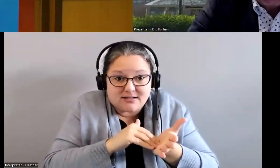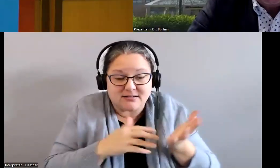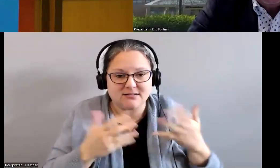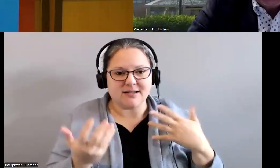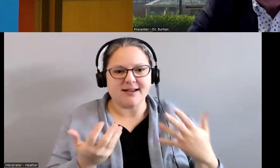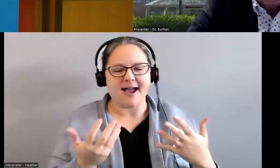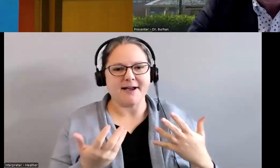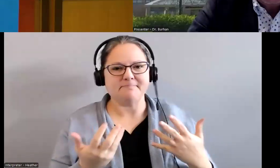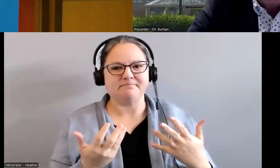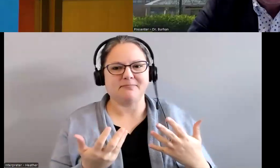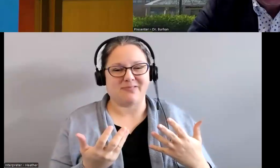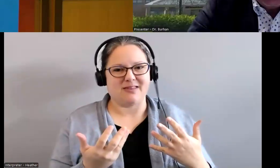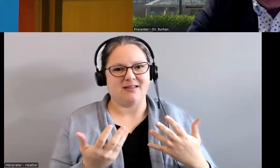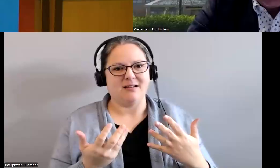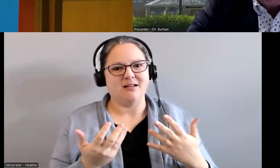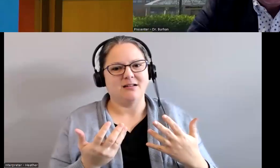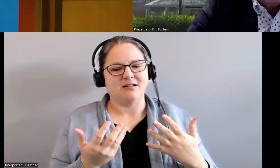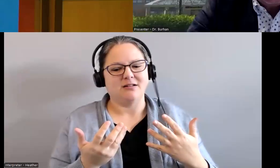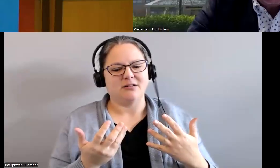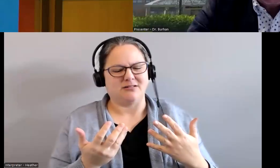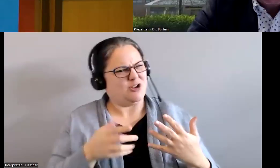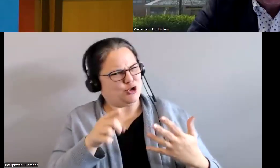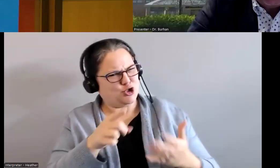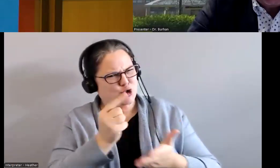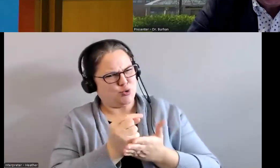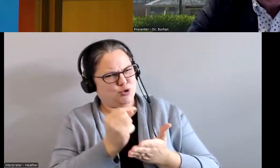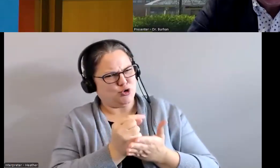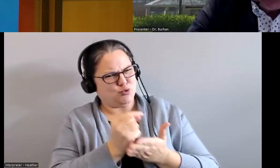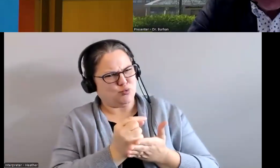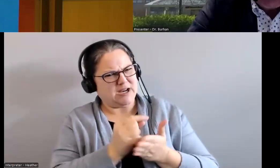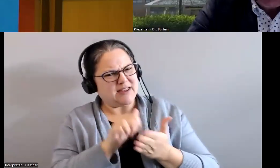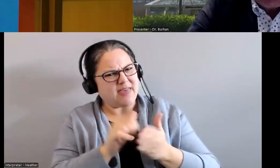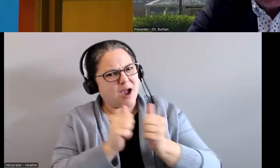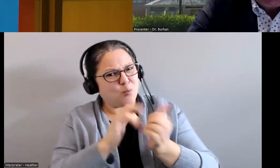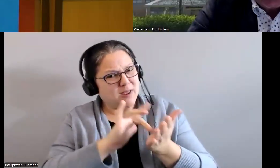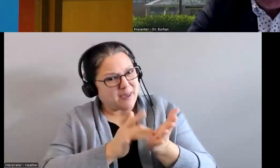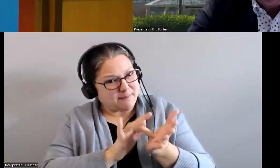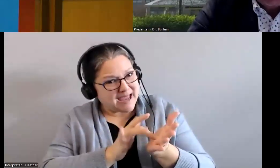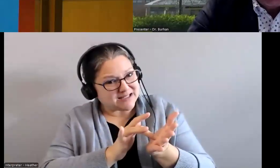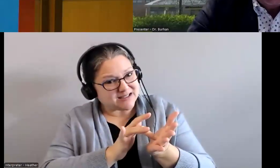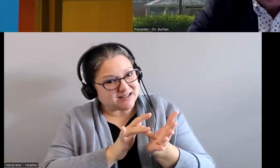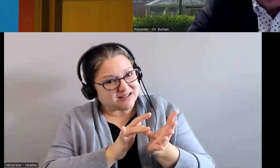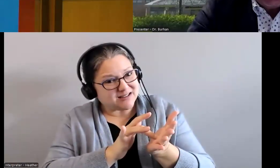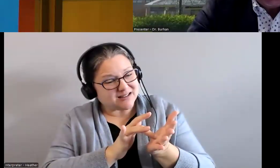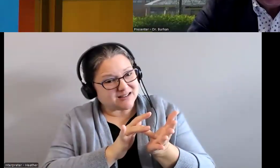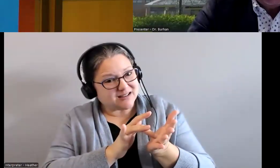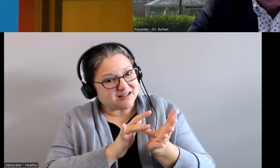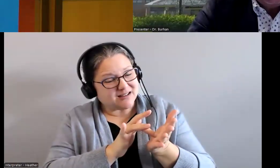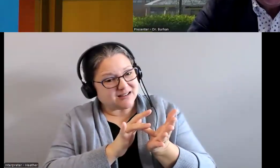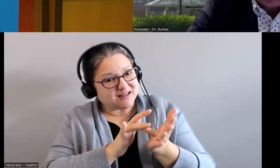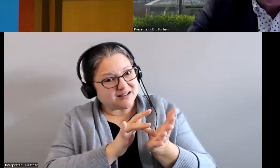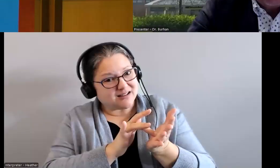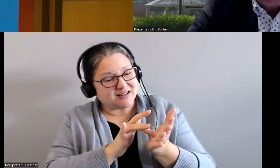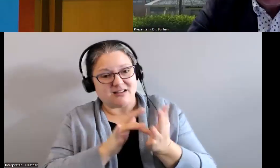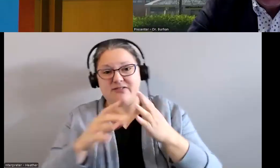those questions would be, do you treat this with medications and then add to